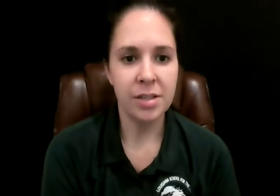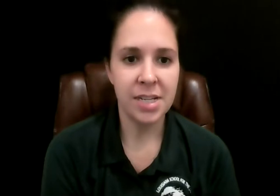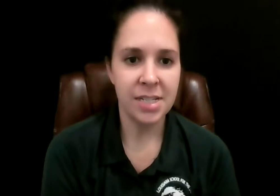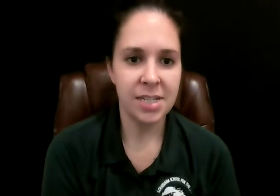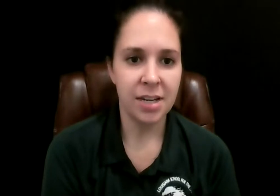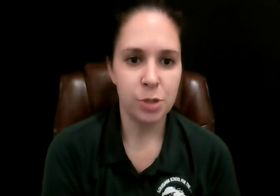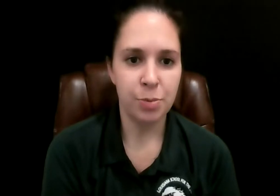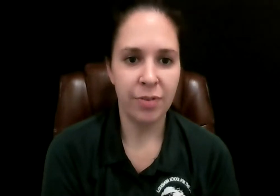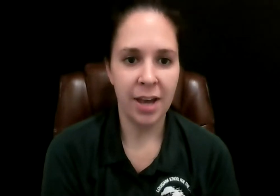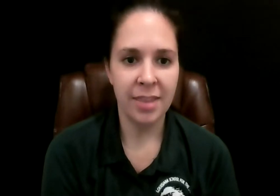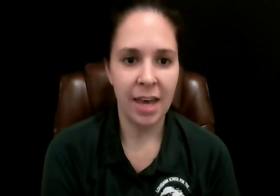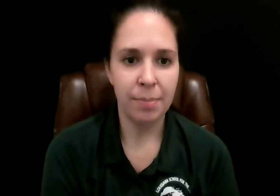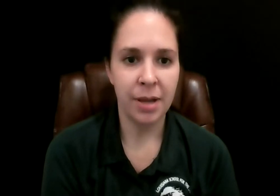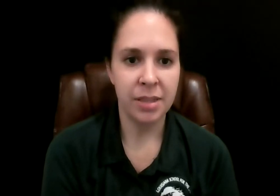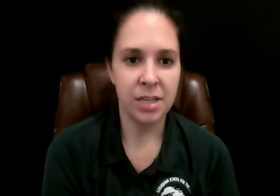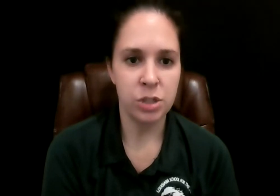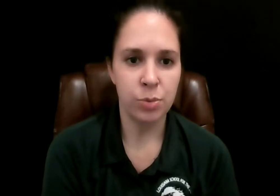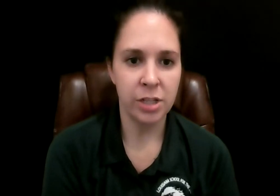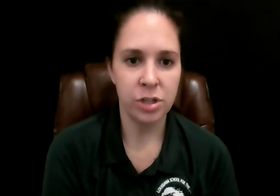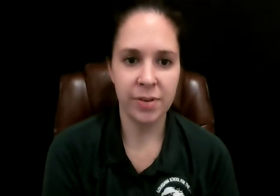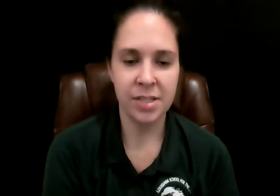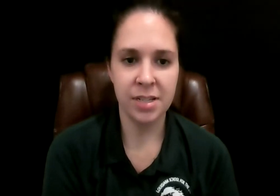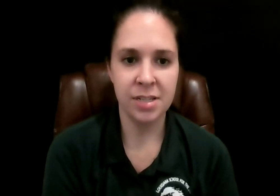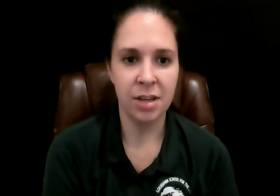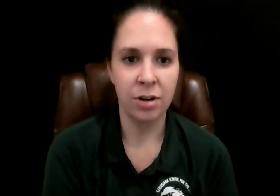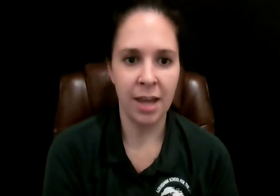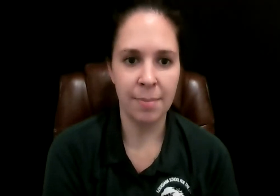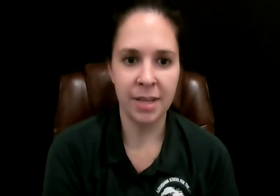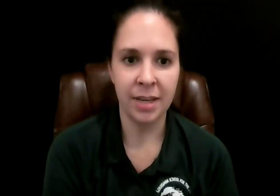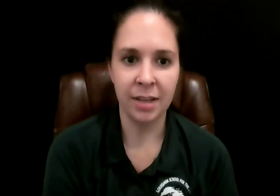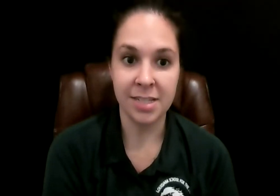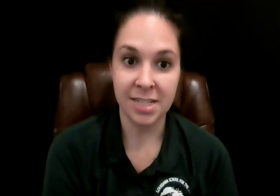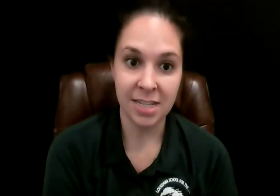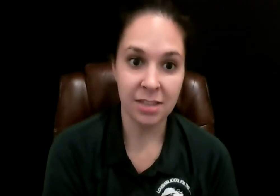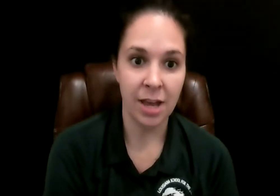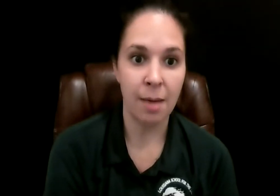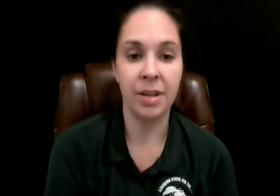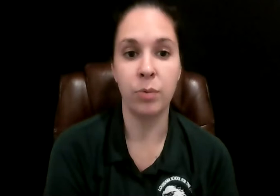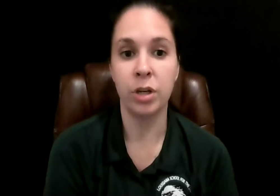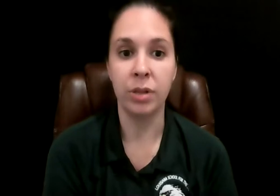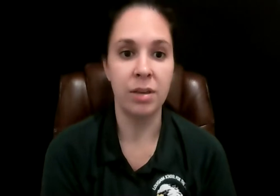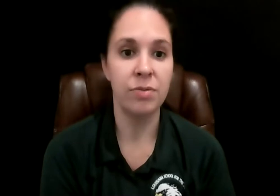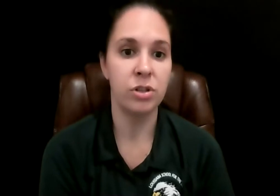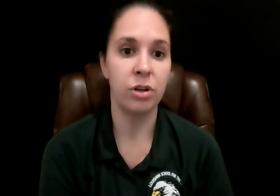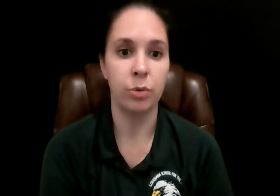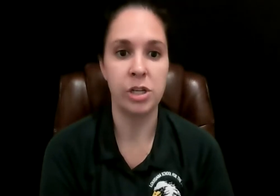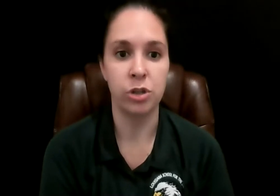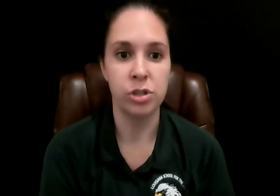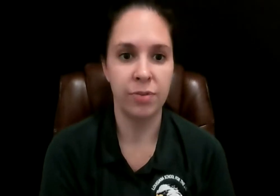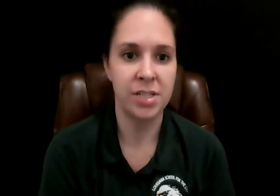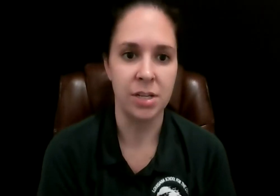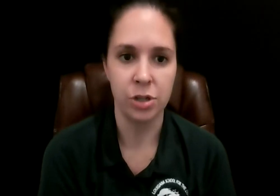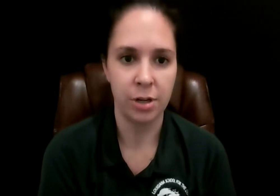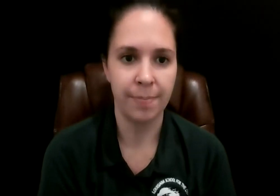So LCD does provide that, but the direct services aren't happening at LCD. They're happening where you live. So you go to your